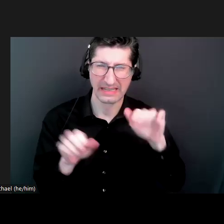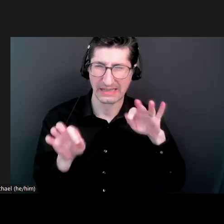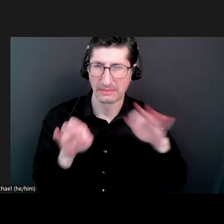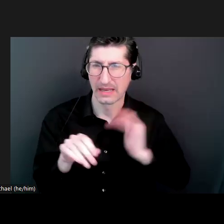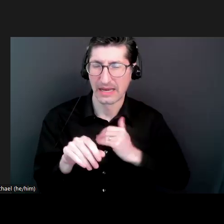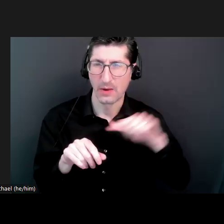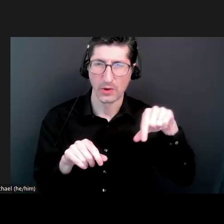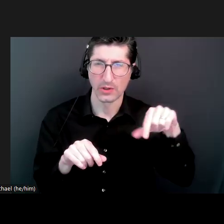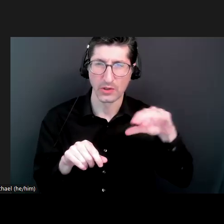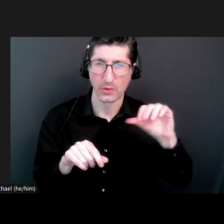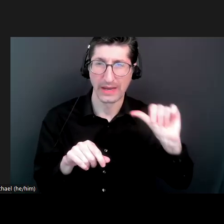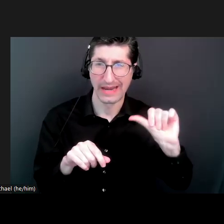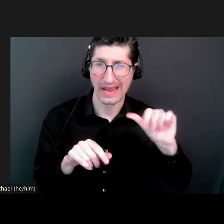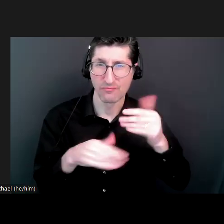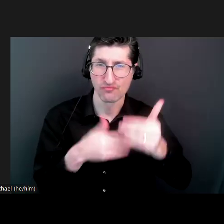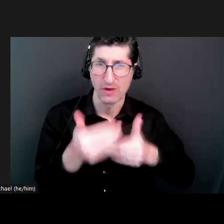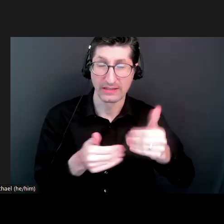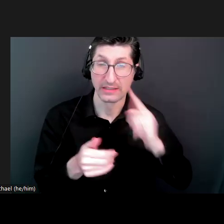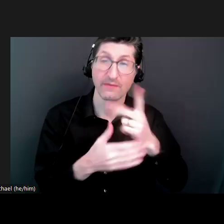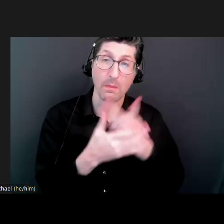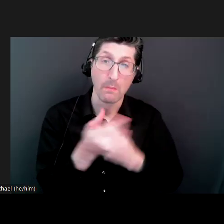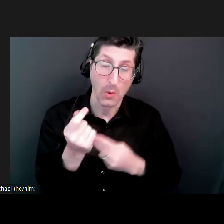know both in person and virtual.